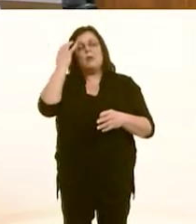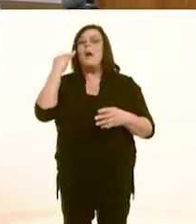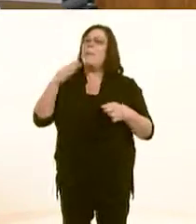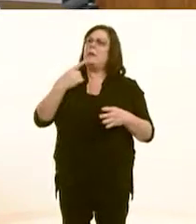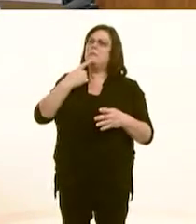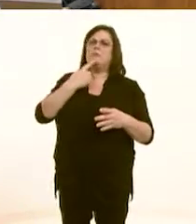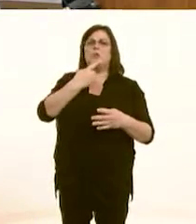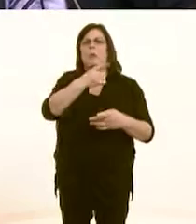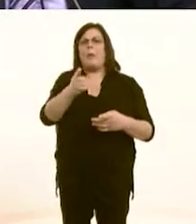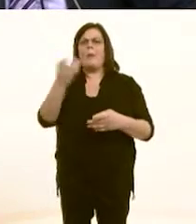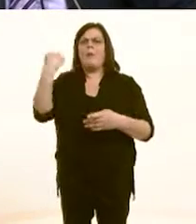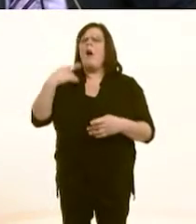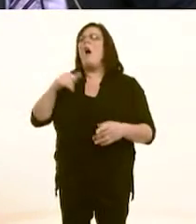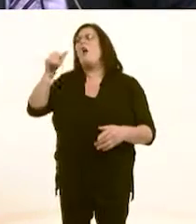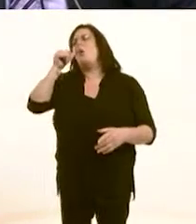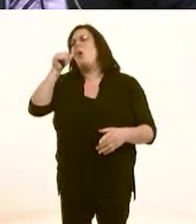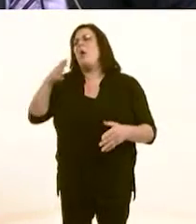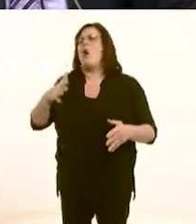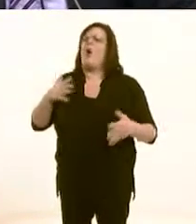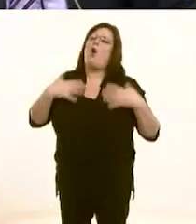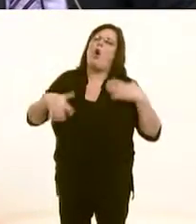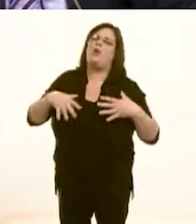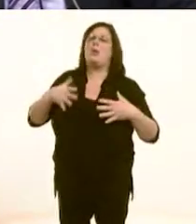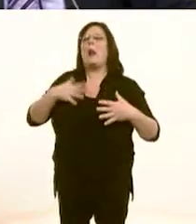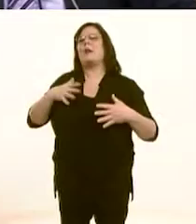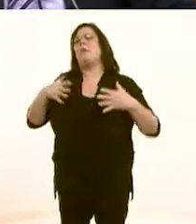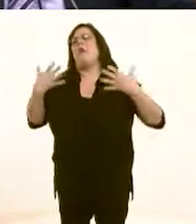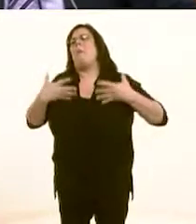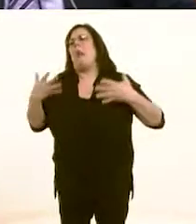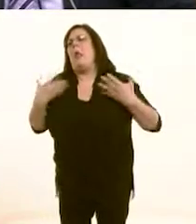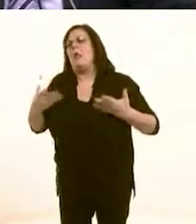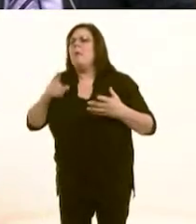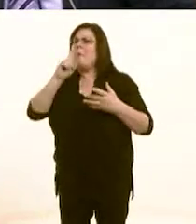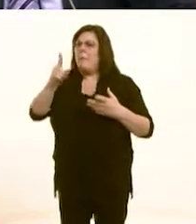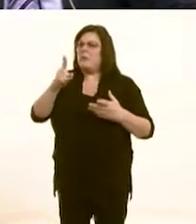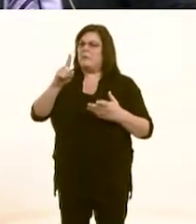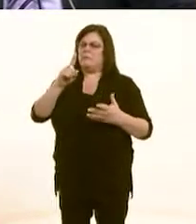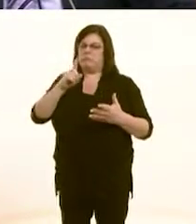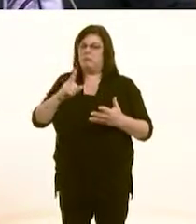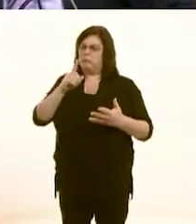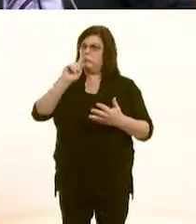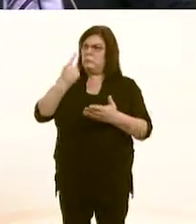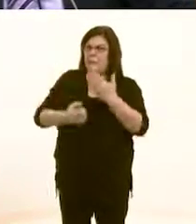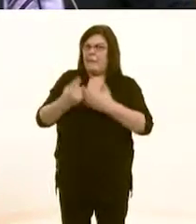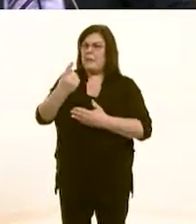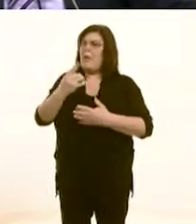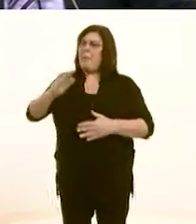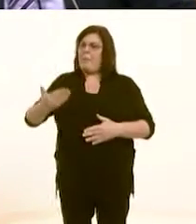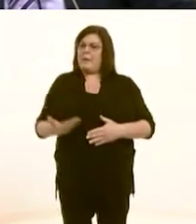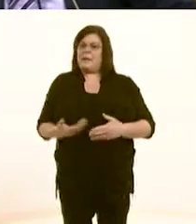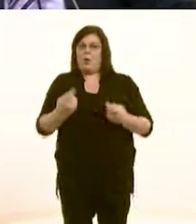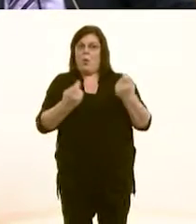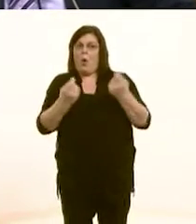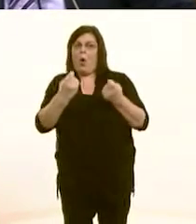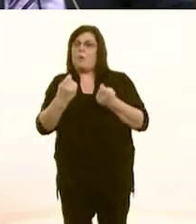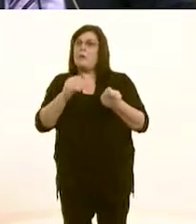we spoke, oh, it hurts, I know, and you like to cry out a lot. Reality of the situation is this. The company that owned the airport, in a